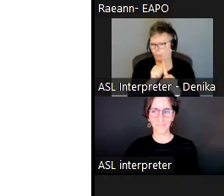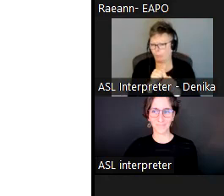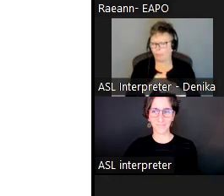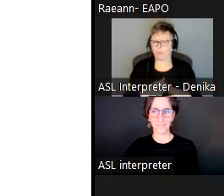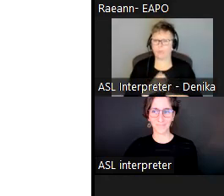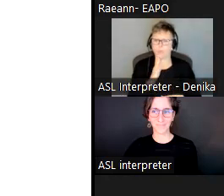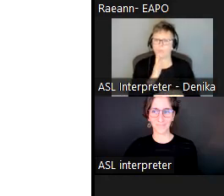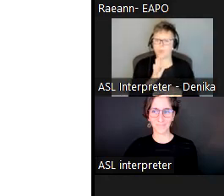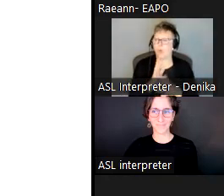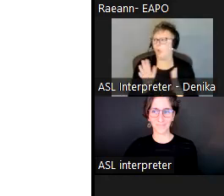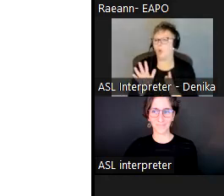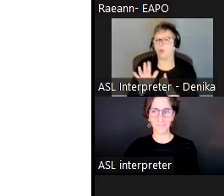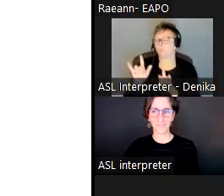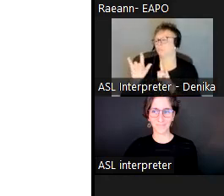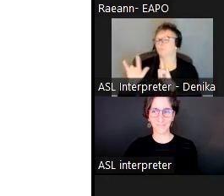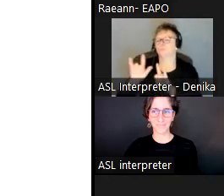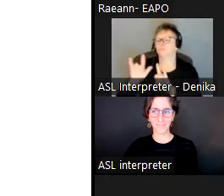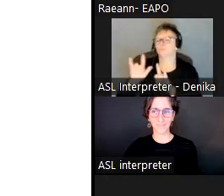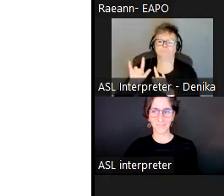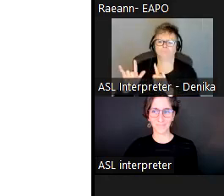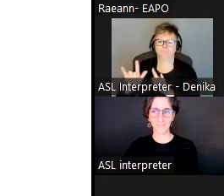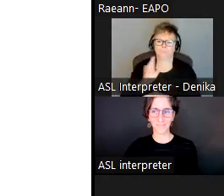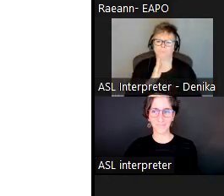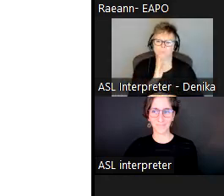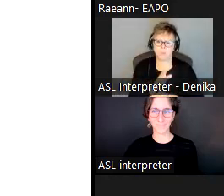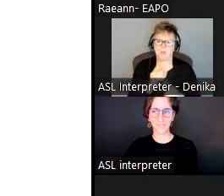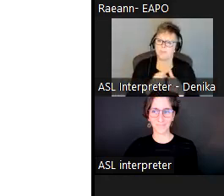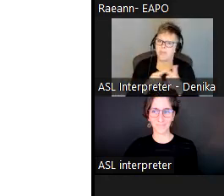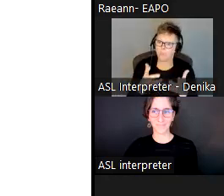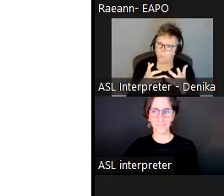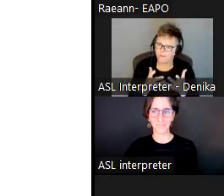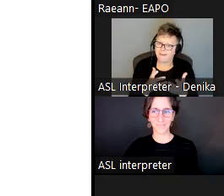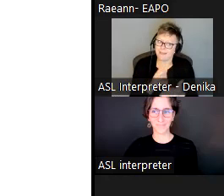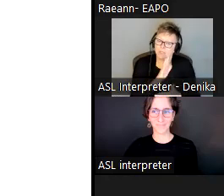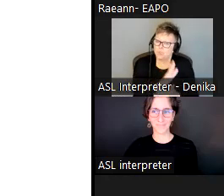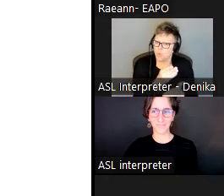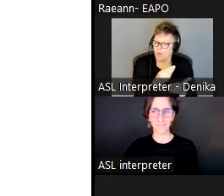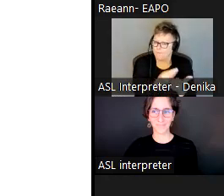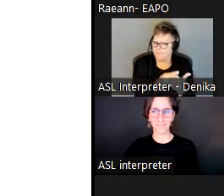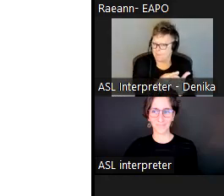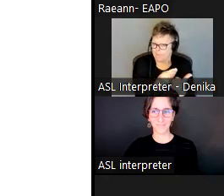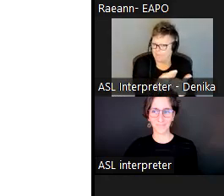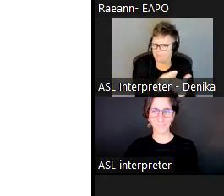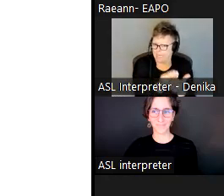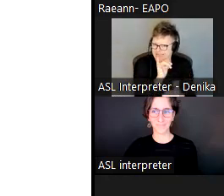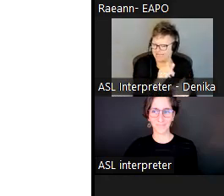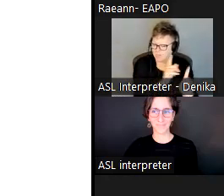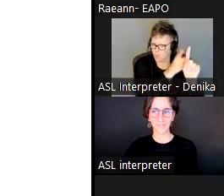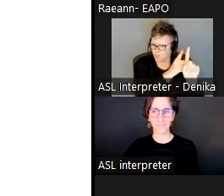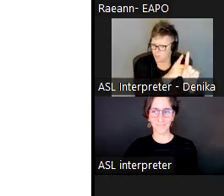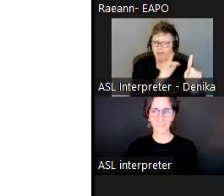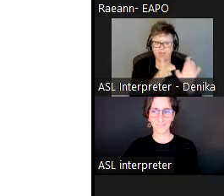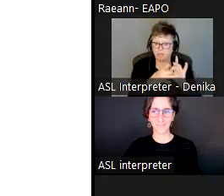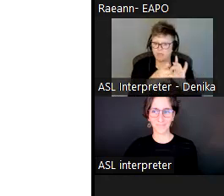your trust and affection, and unfortunately, money. So these relationships can last months or even